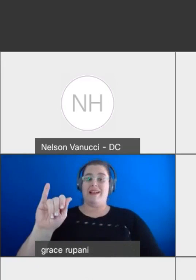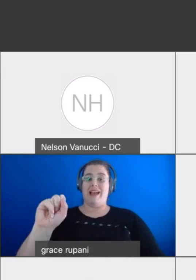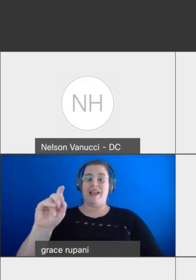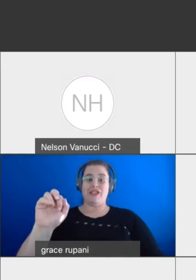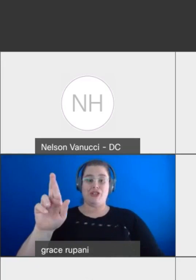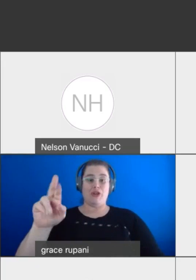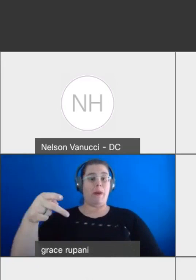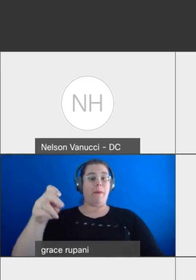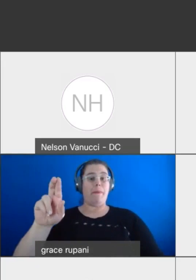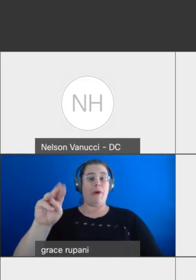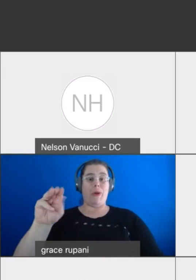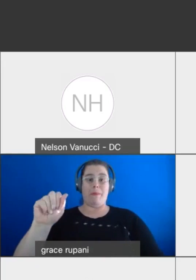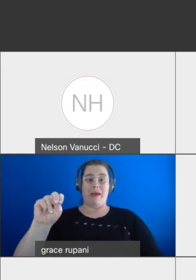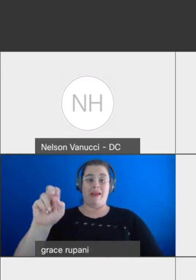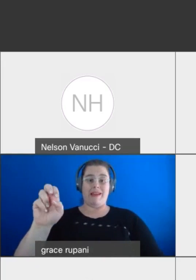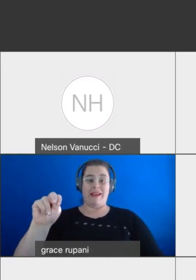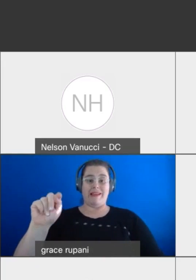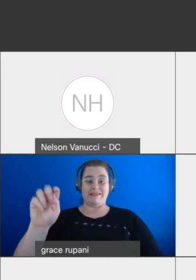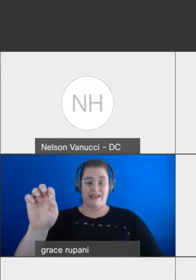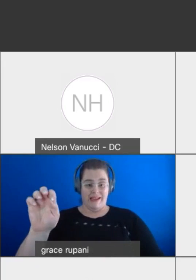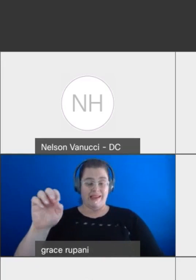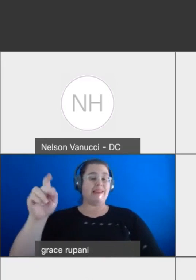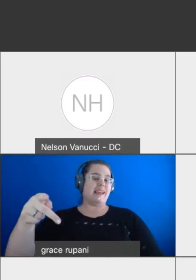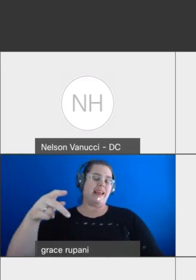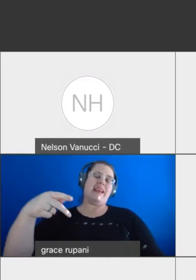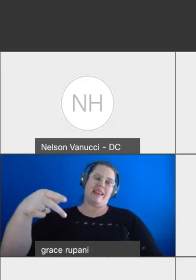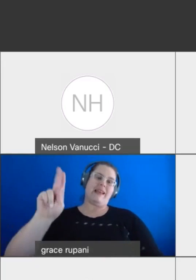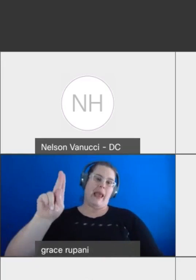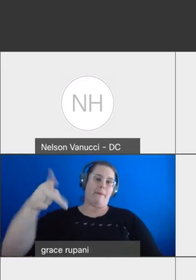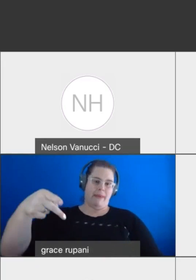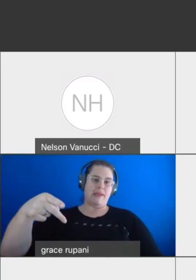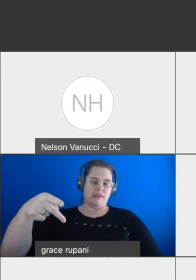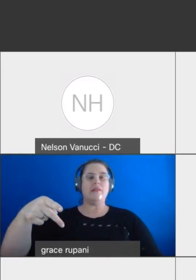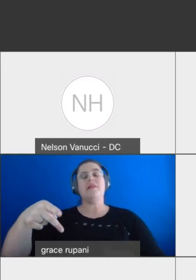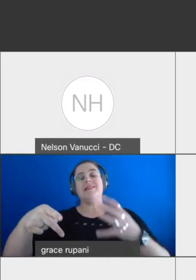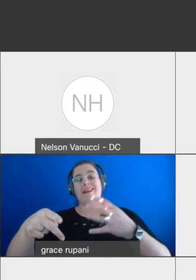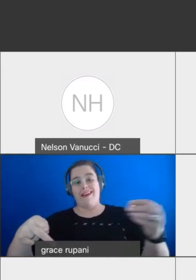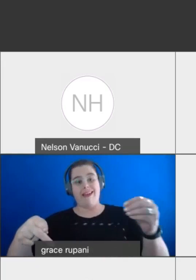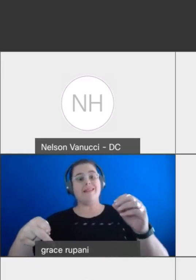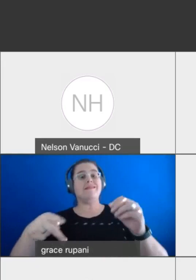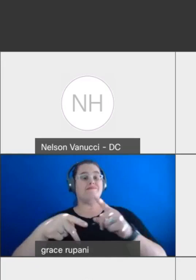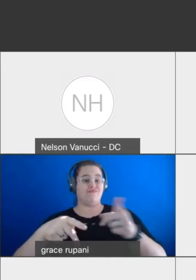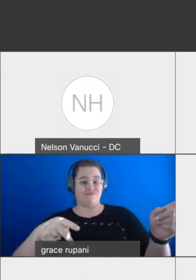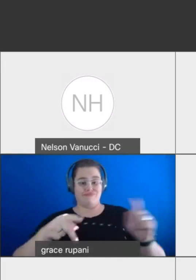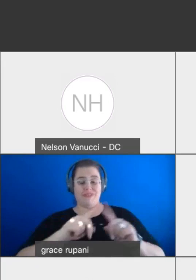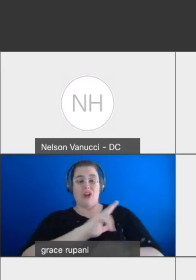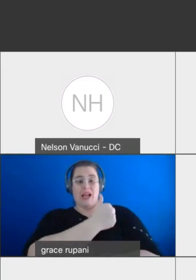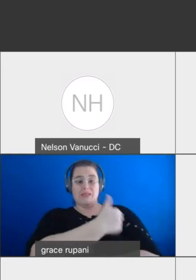have vaccines available that you can log directly into their sites and get availability for